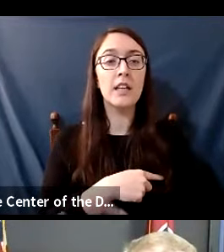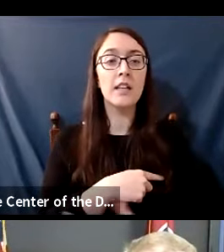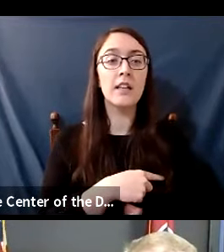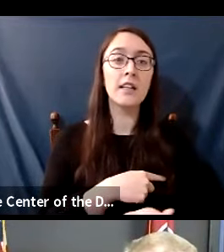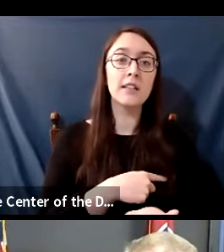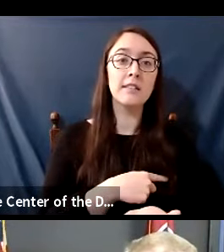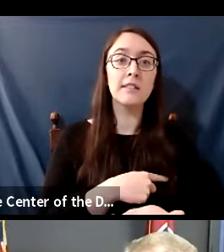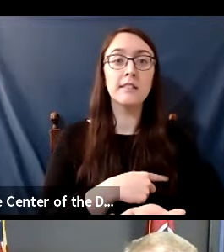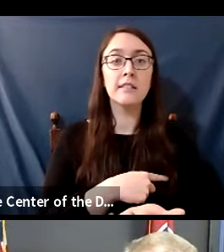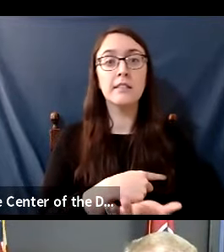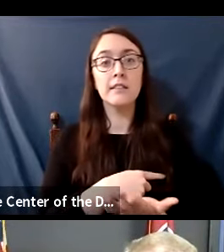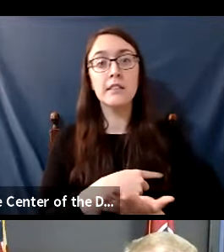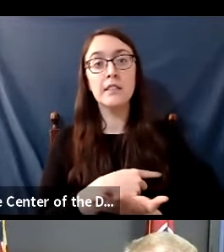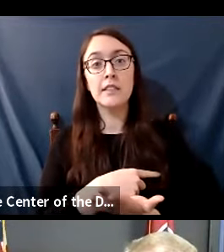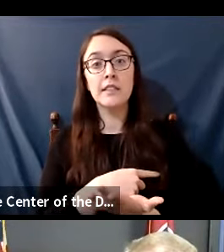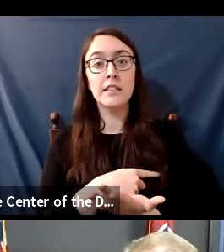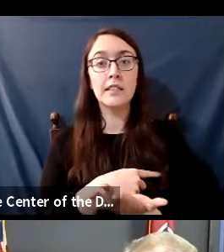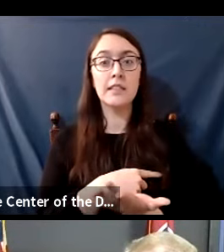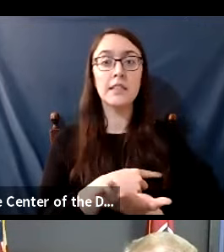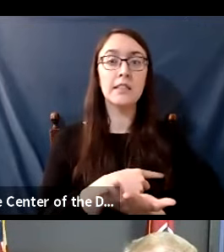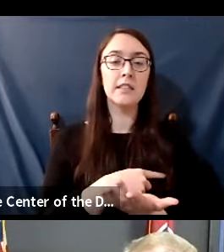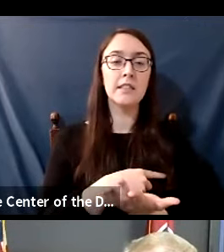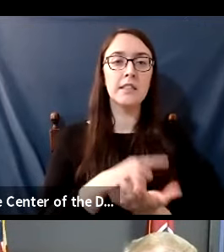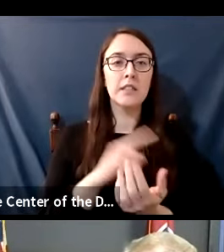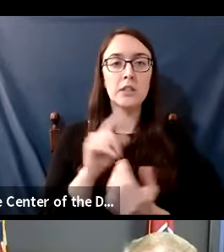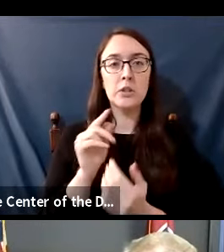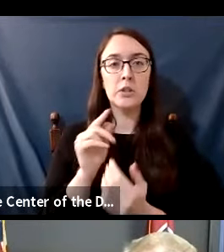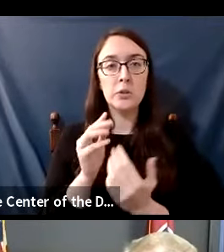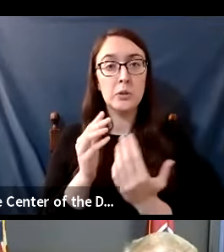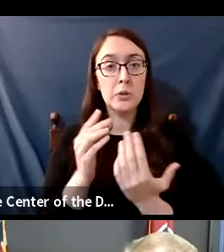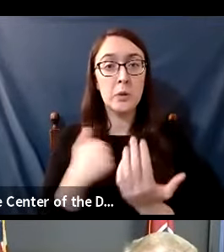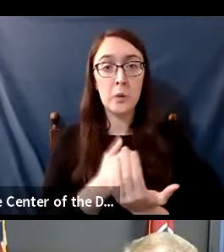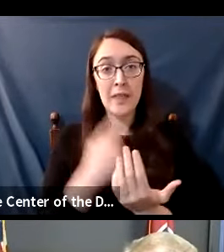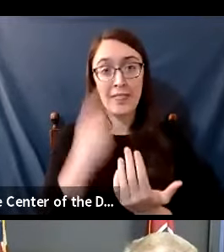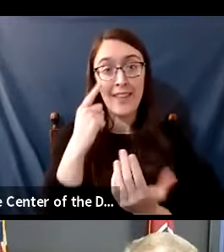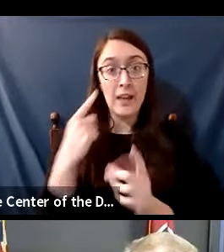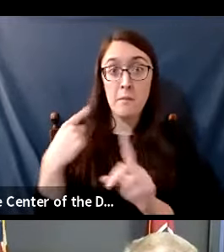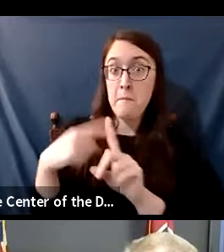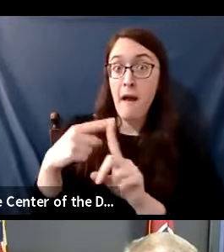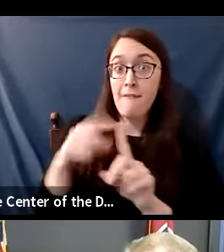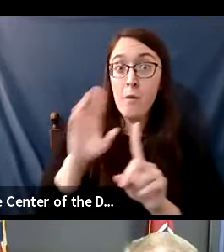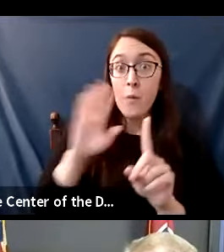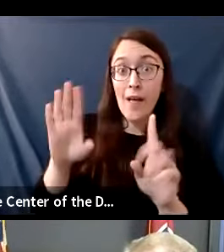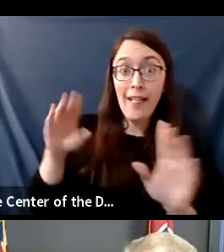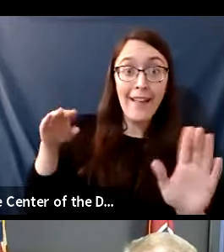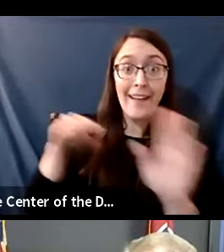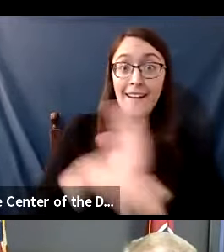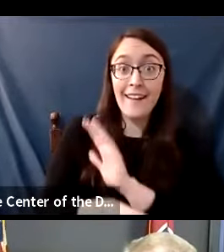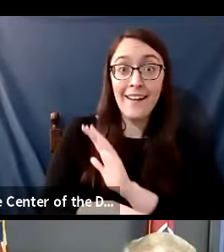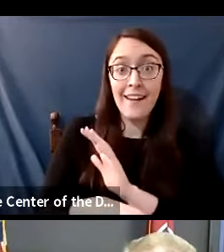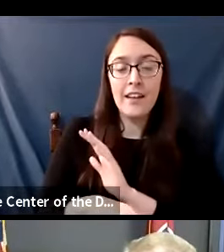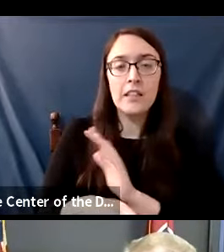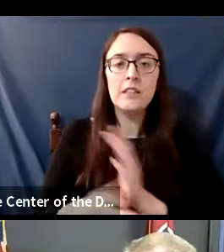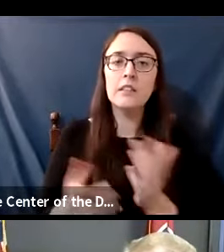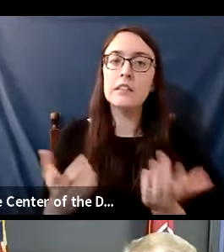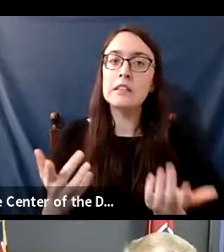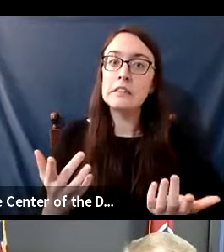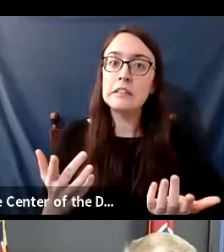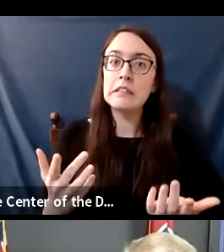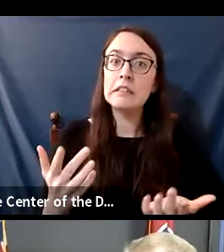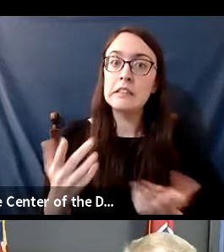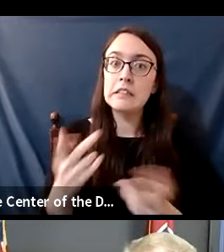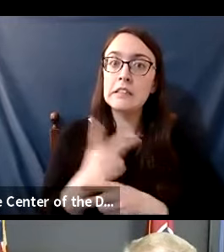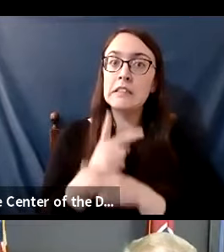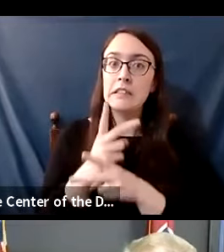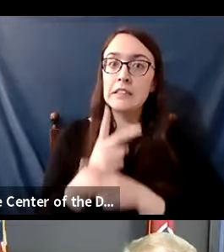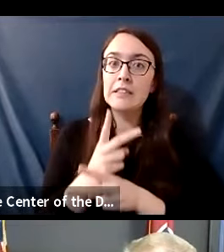get too confident in terms of the trend, it won't take much to cause us to